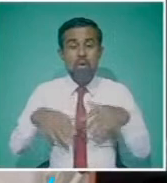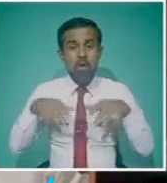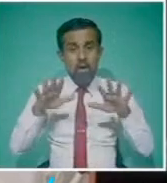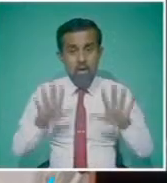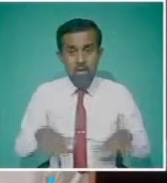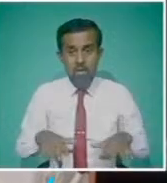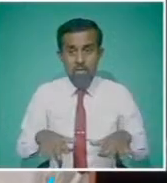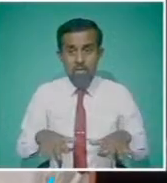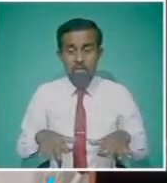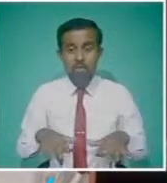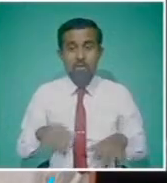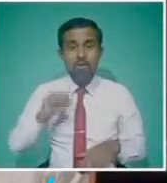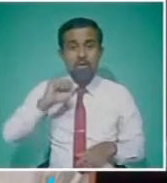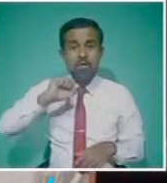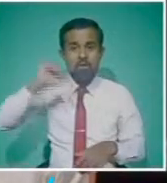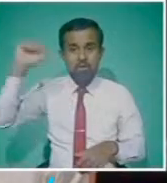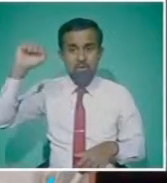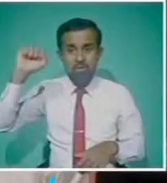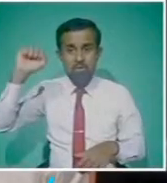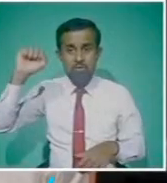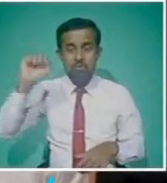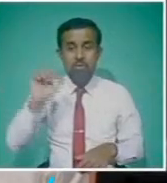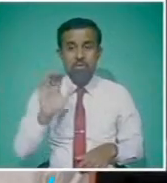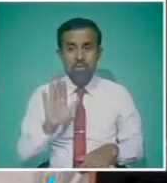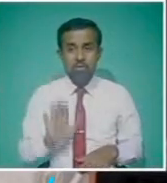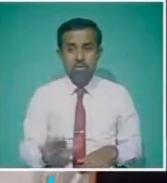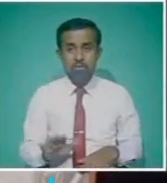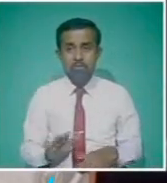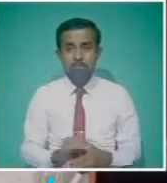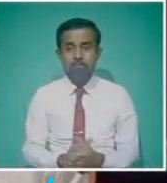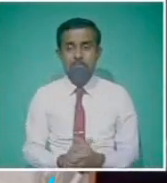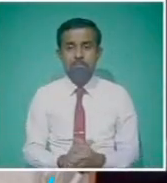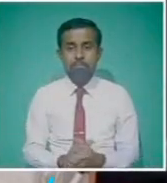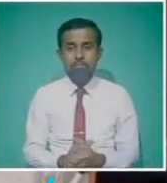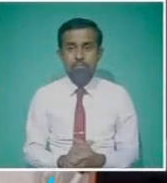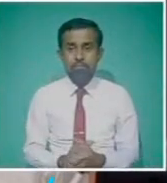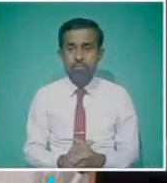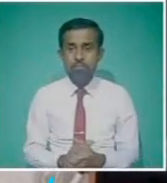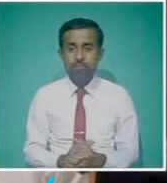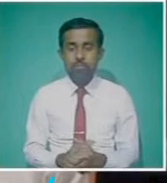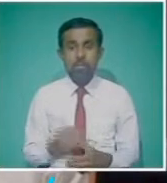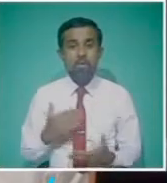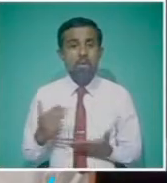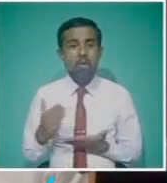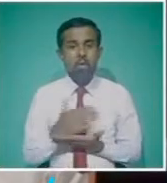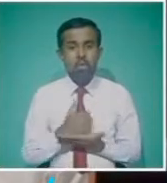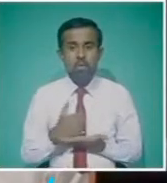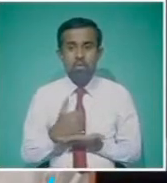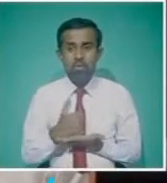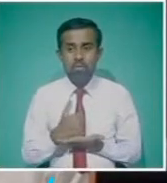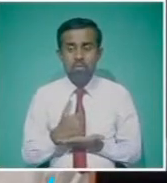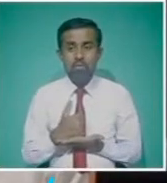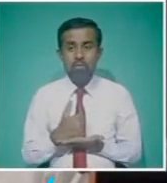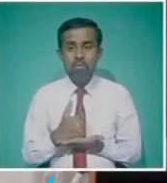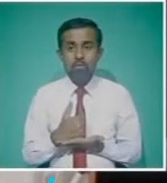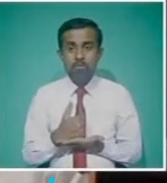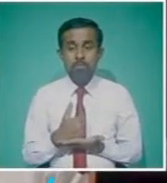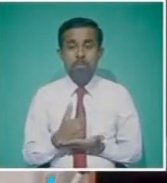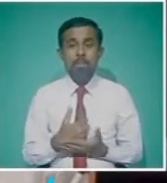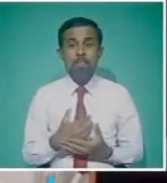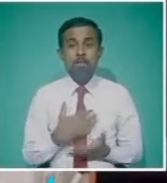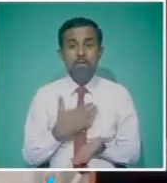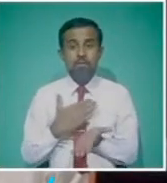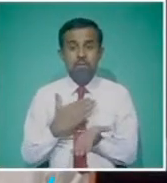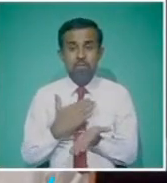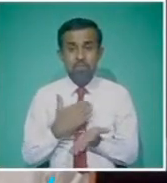these verse: Anikka vatta sankarang, upadavaya dhammino, upaditva nirunjantu,